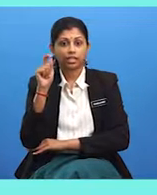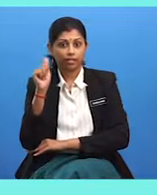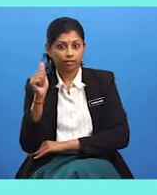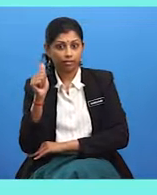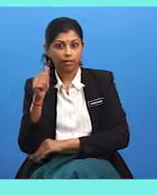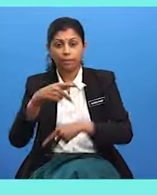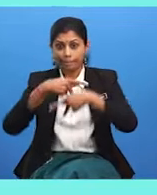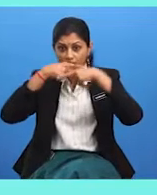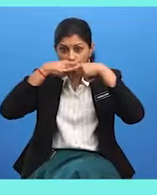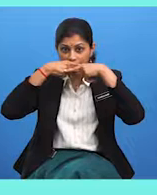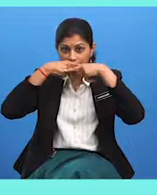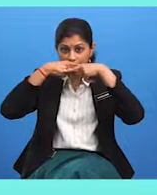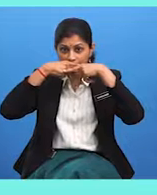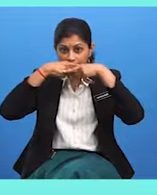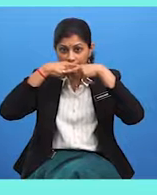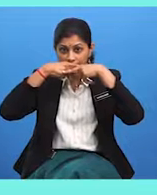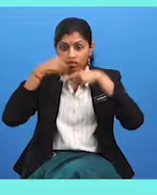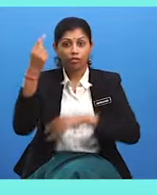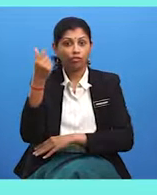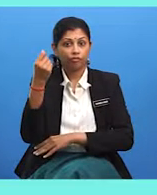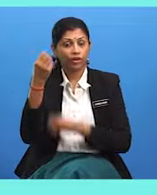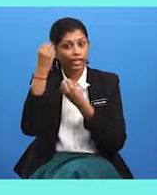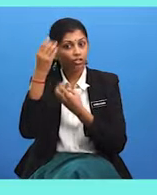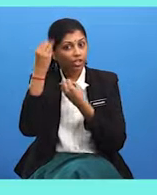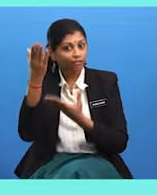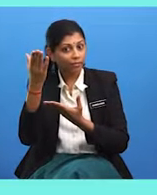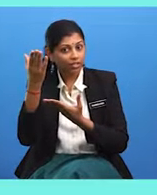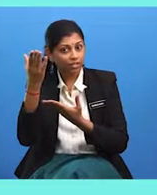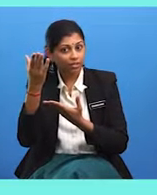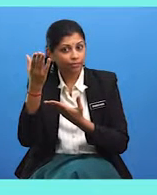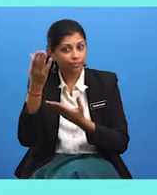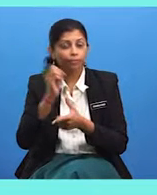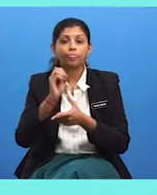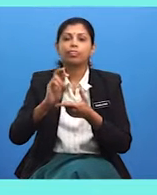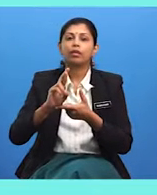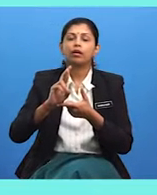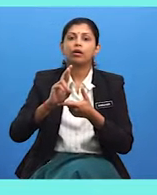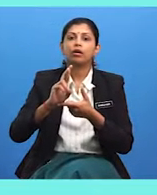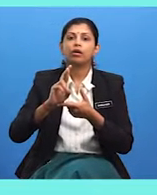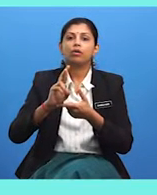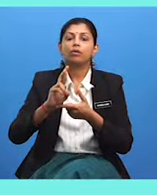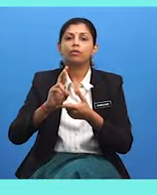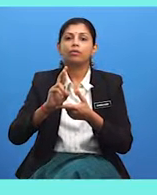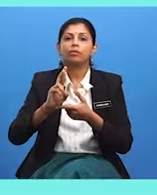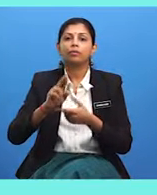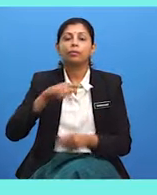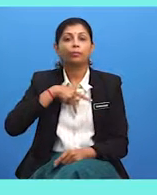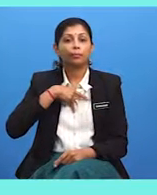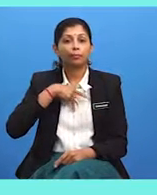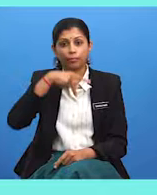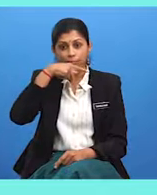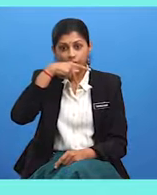as passwords, financial information, or private pictures and